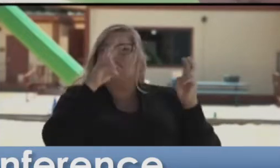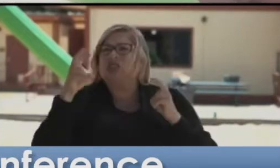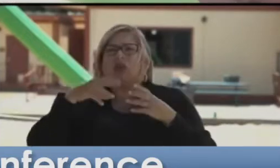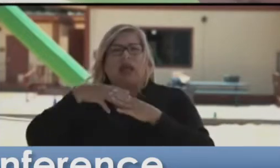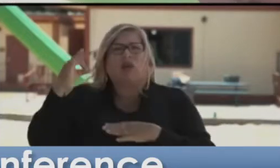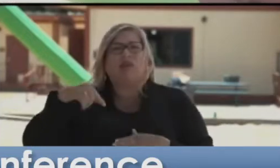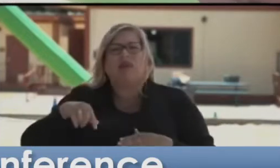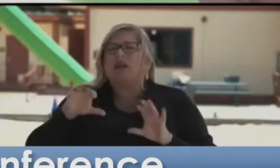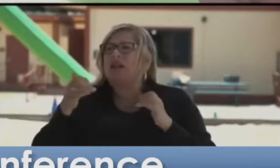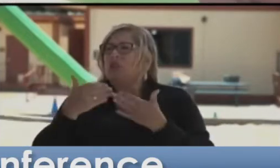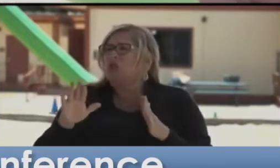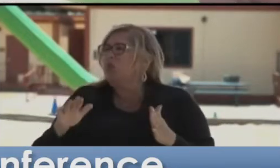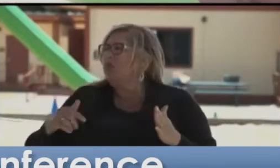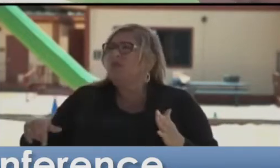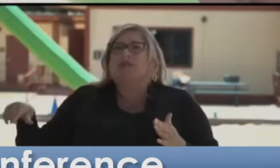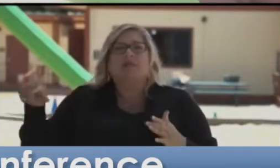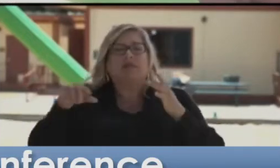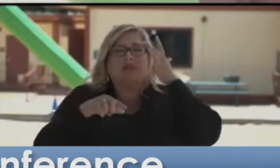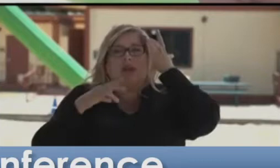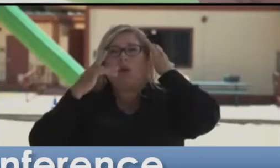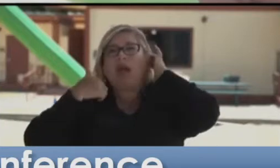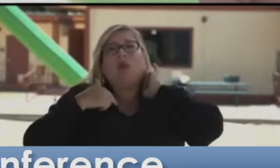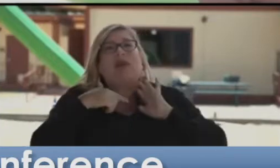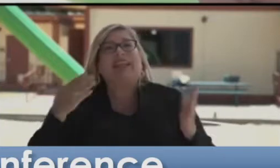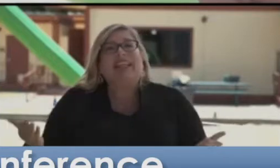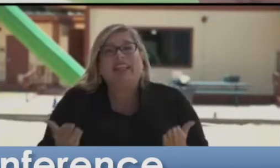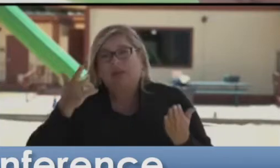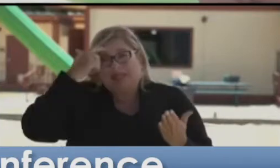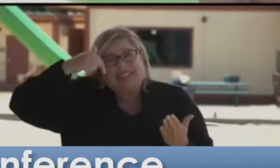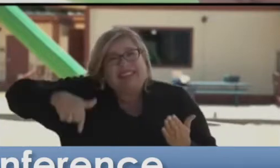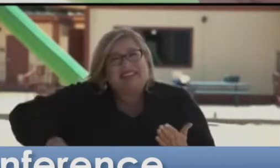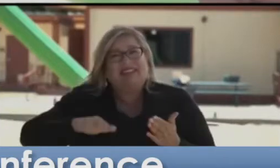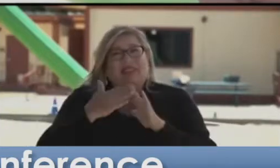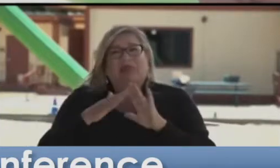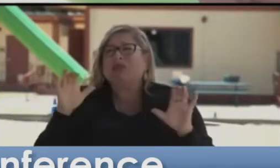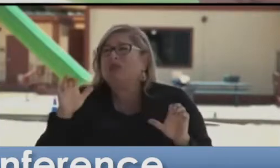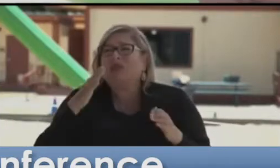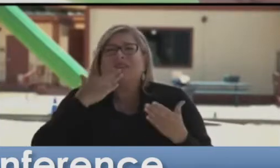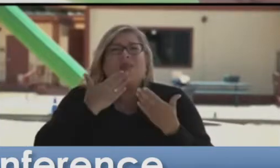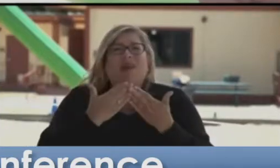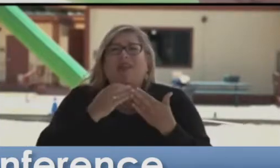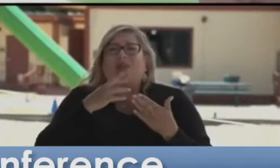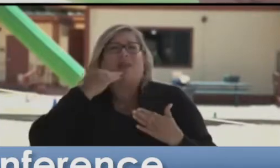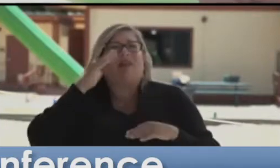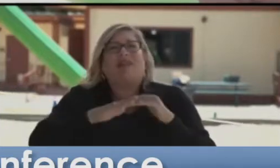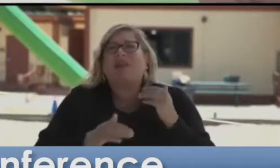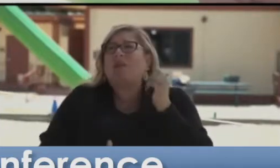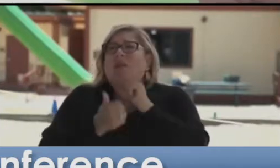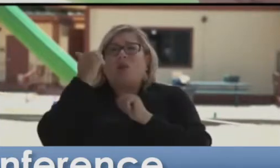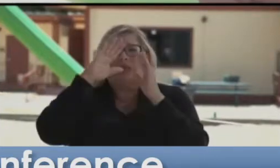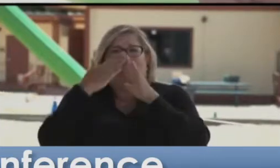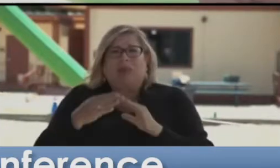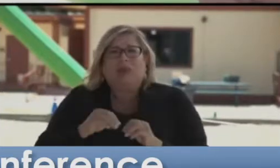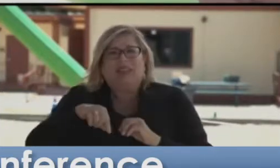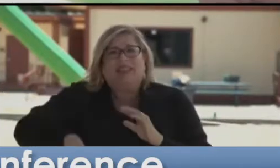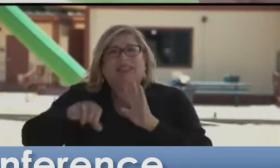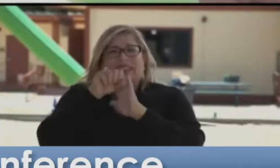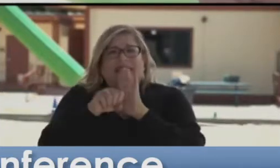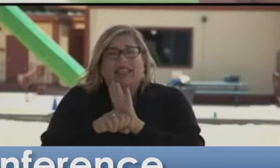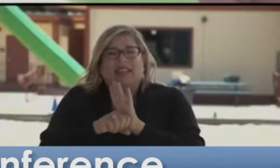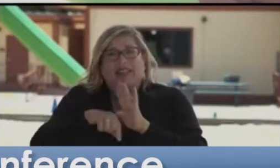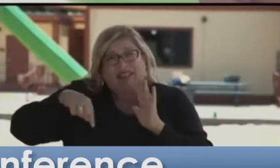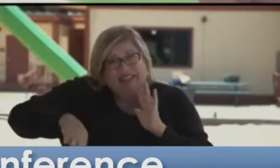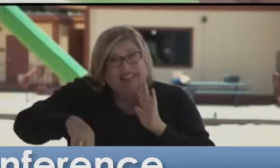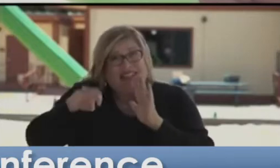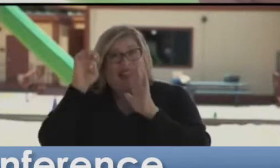here? Because you're doing about as well or better than any community in this state. The fact that this school, this